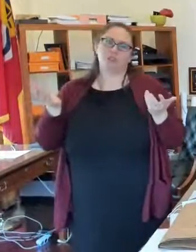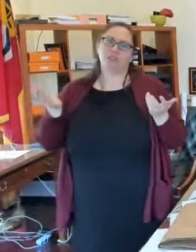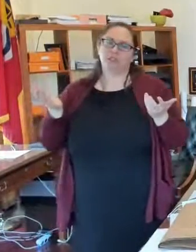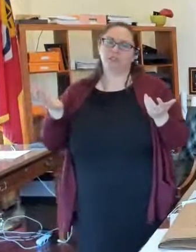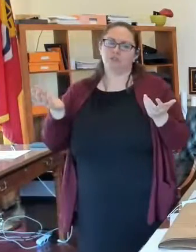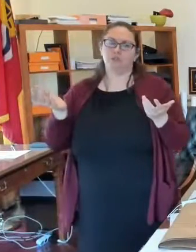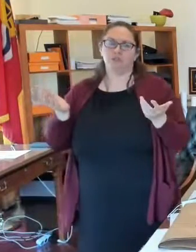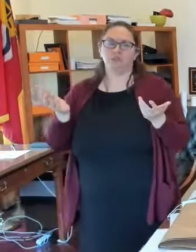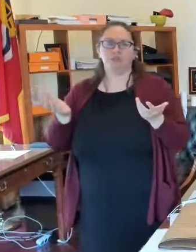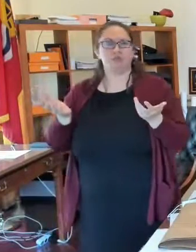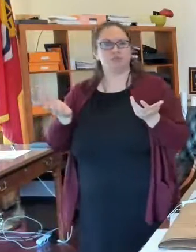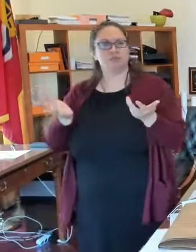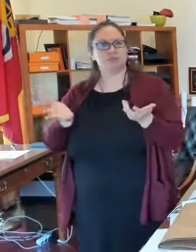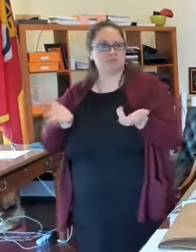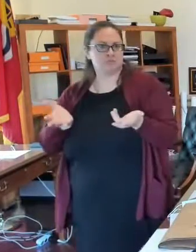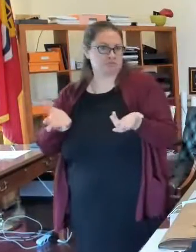a